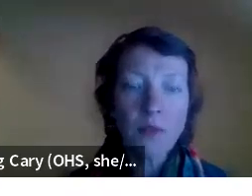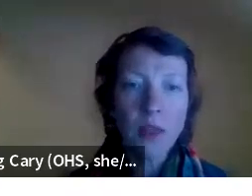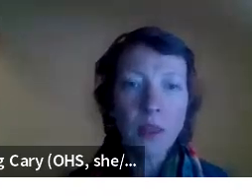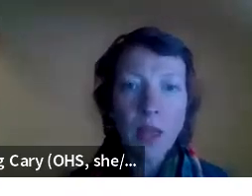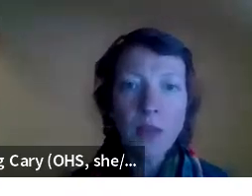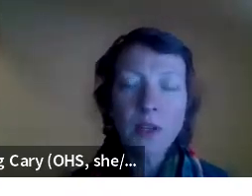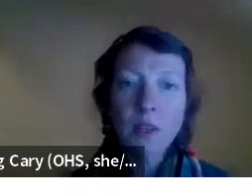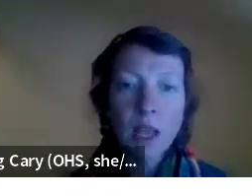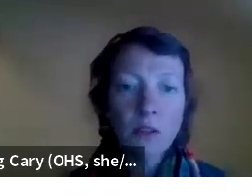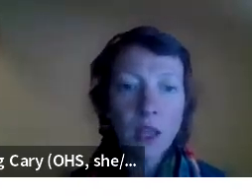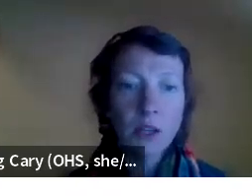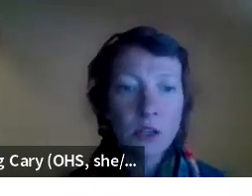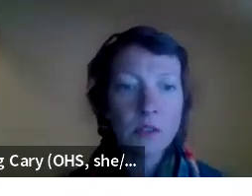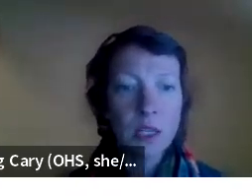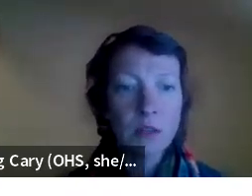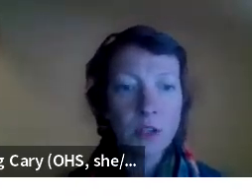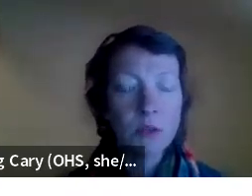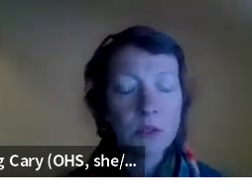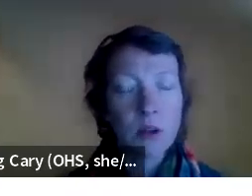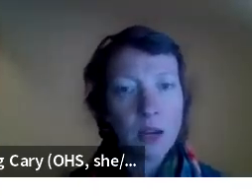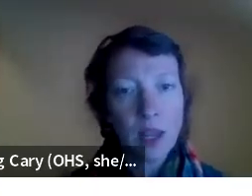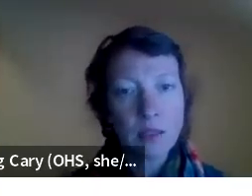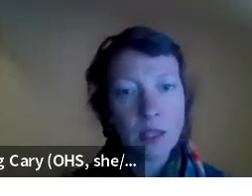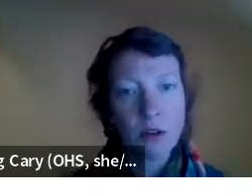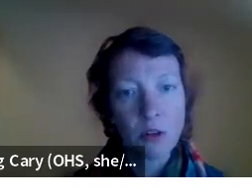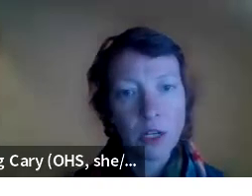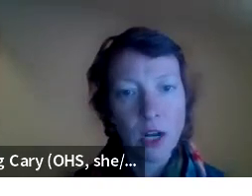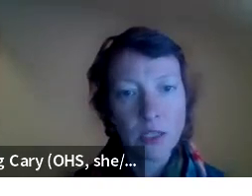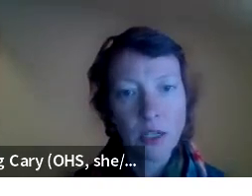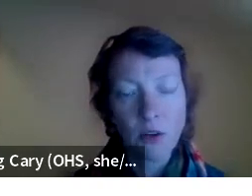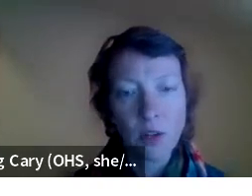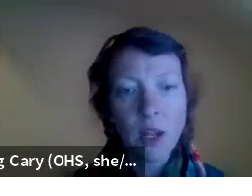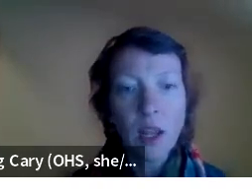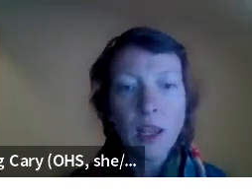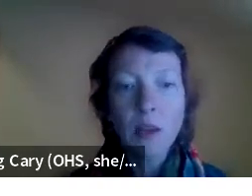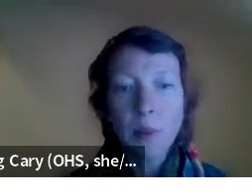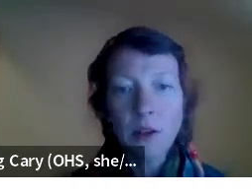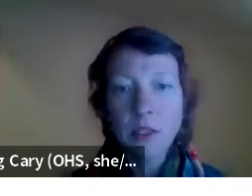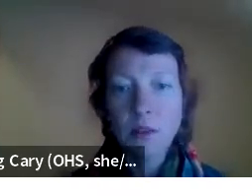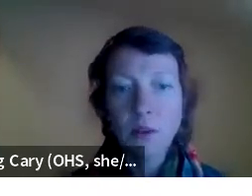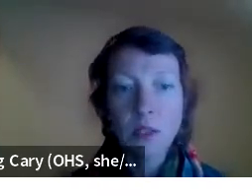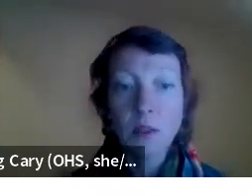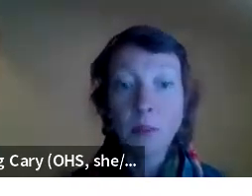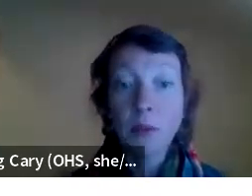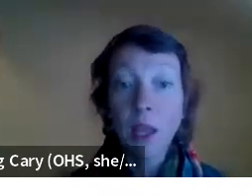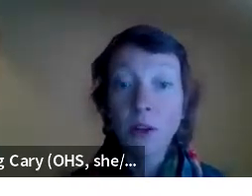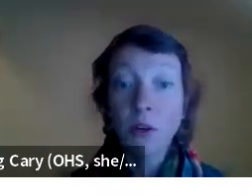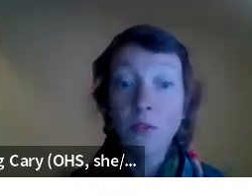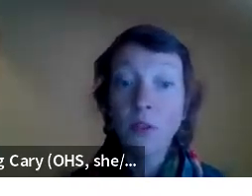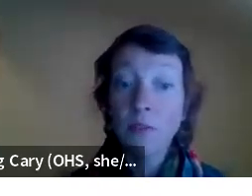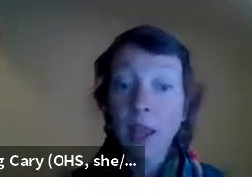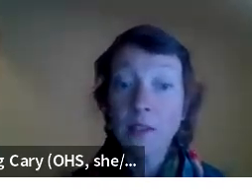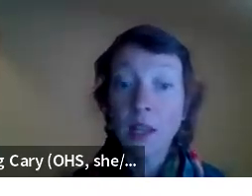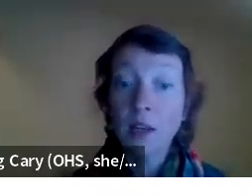this graph on the left, the yellow line shows the individuals who are unvaccinated who are contracting COVID in comparison to those in the blue line who